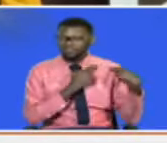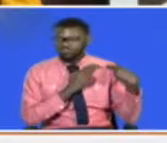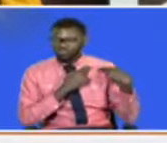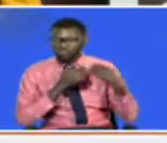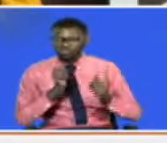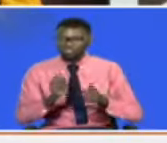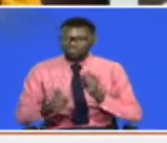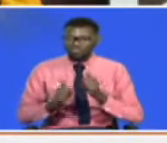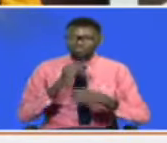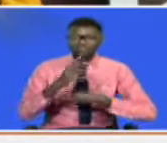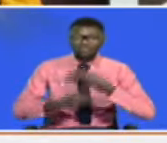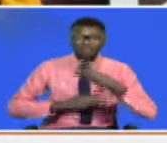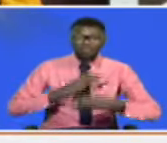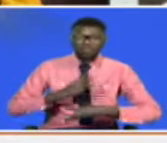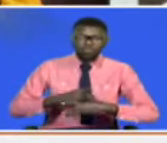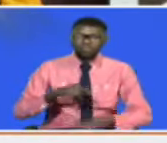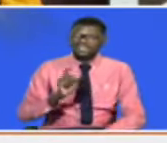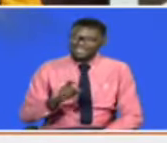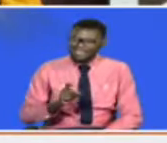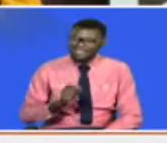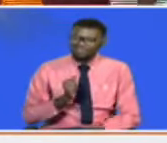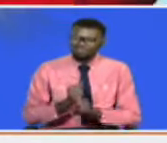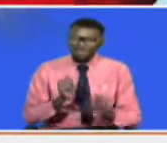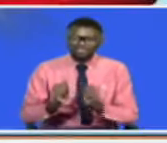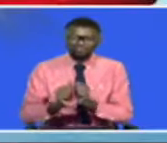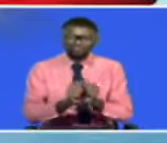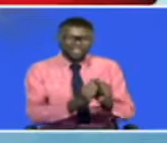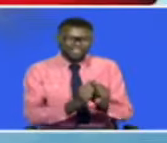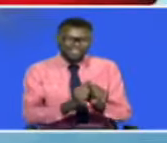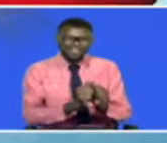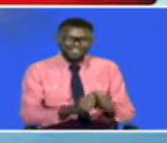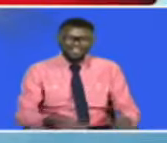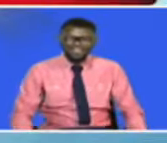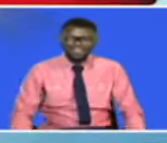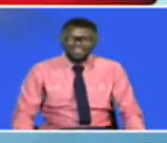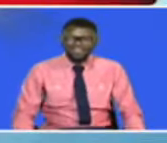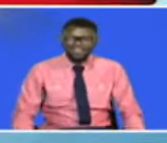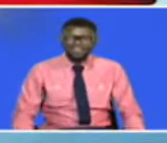to see how we can work together. Now, let's move to golf, and more than